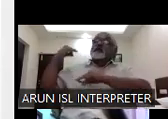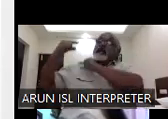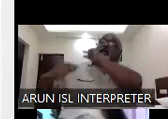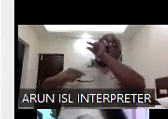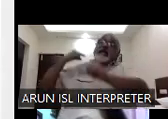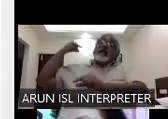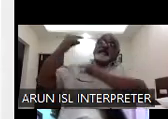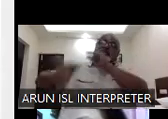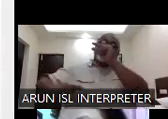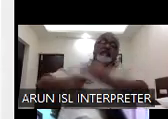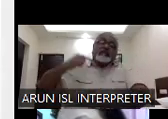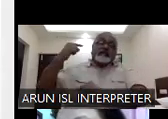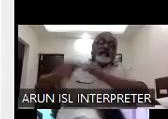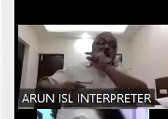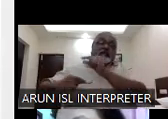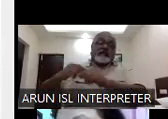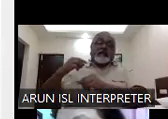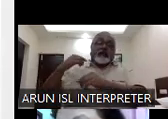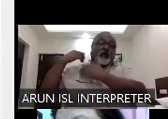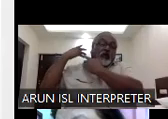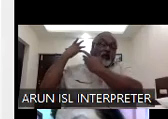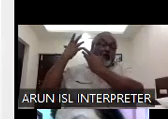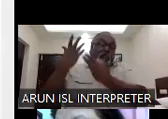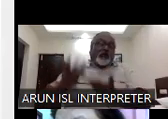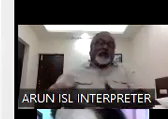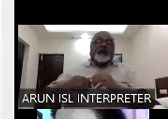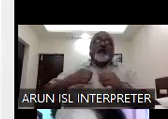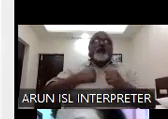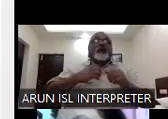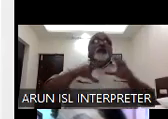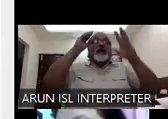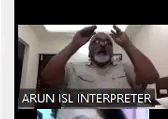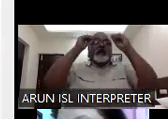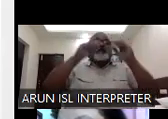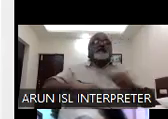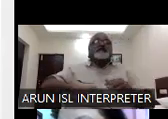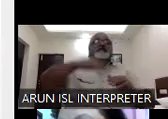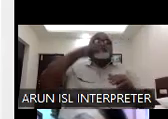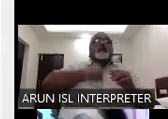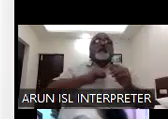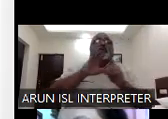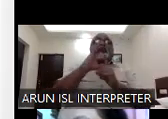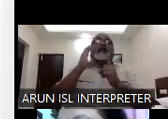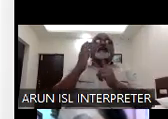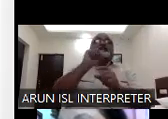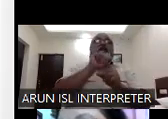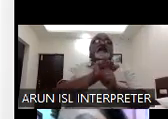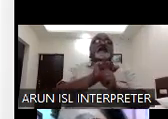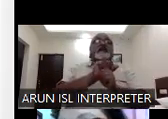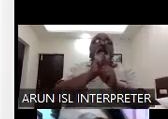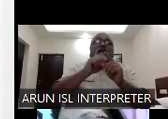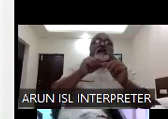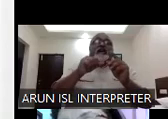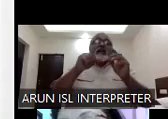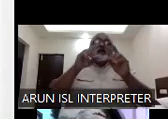of values which are inculcated in us, and we endorse them as a culture, and we practice them